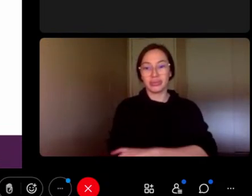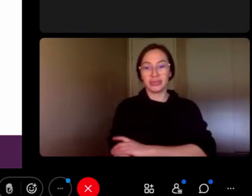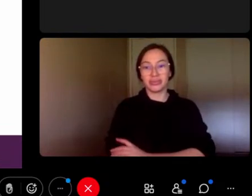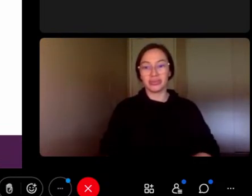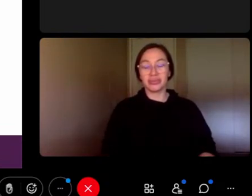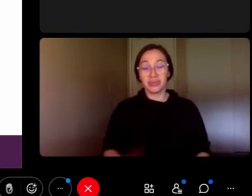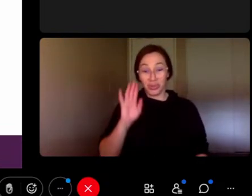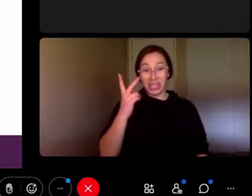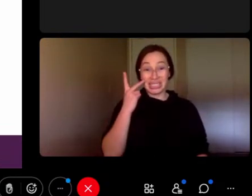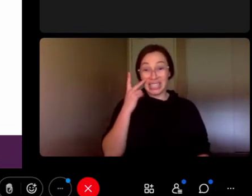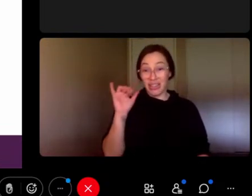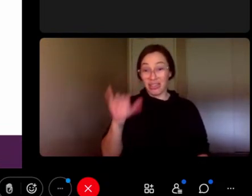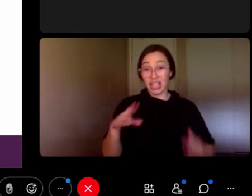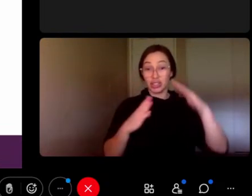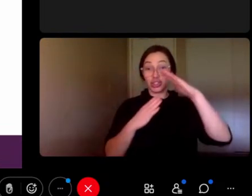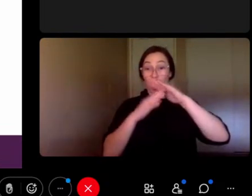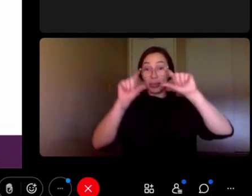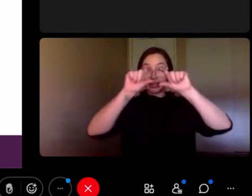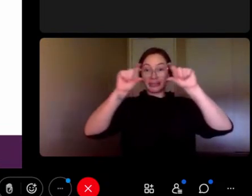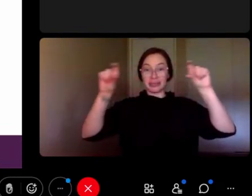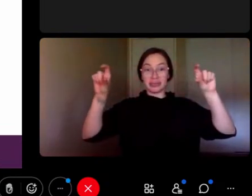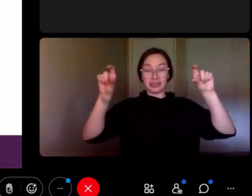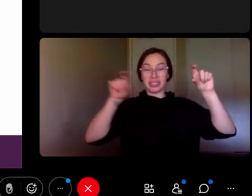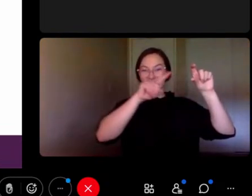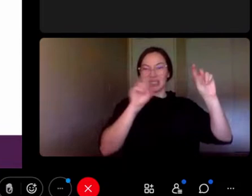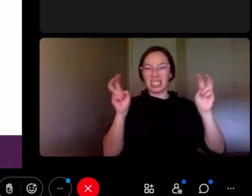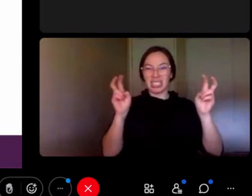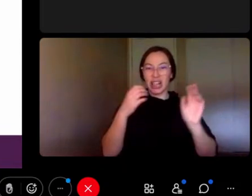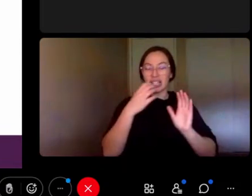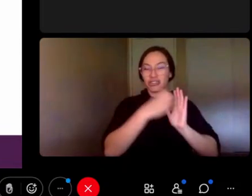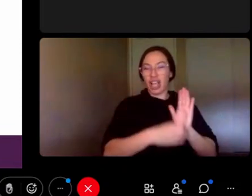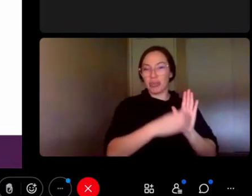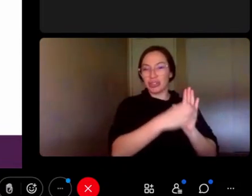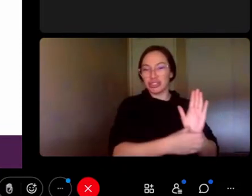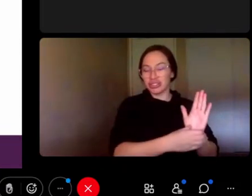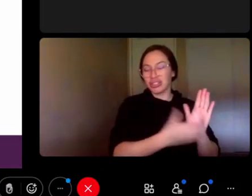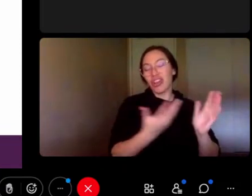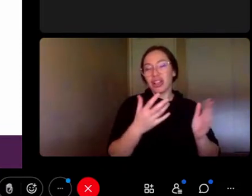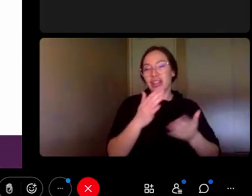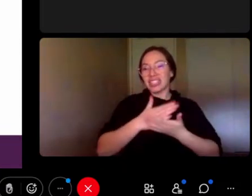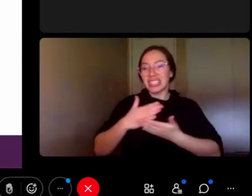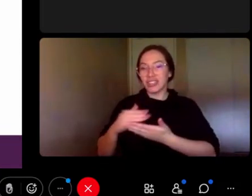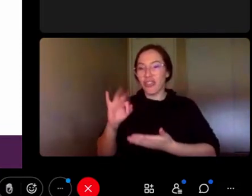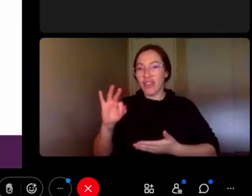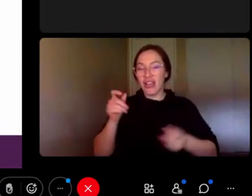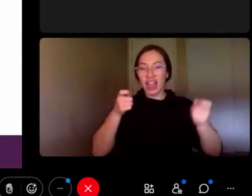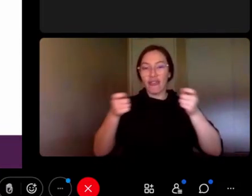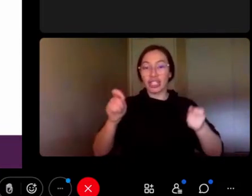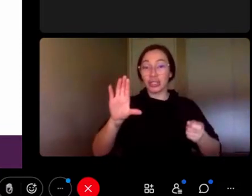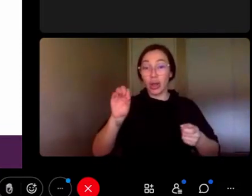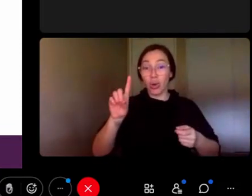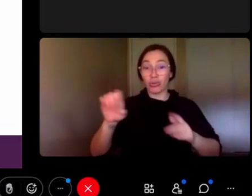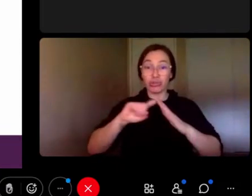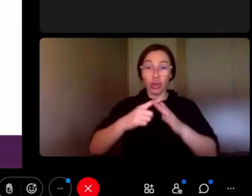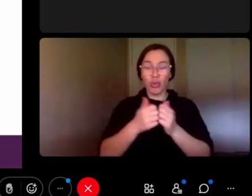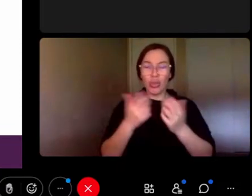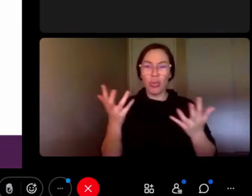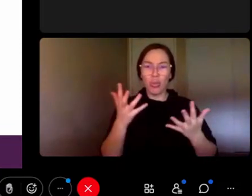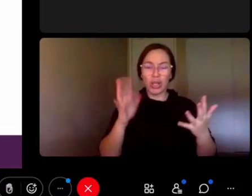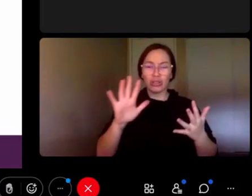you'll see that's the top of the book is kind of the chapters are the sections of the governance code. It starts with what's your